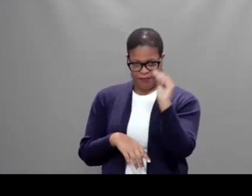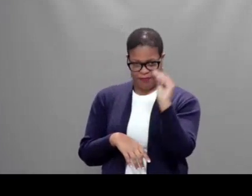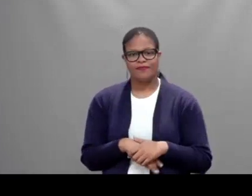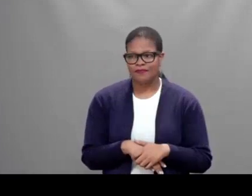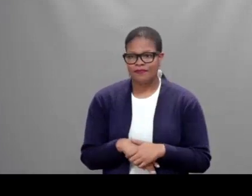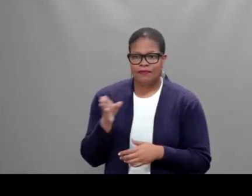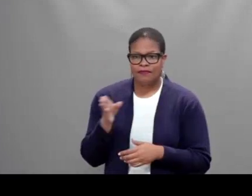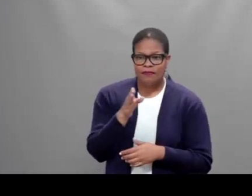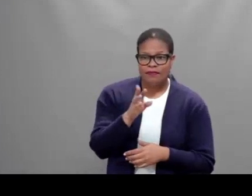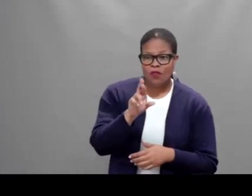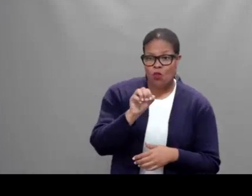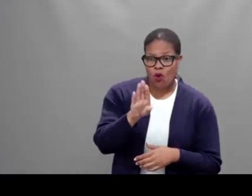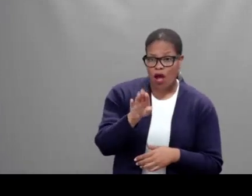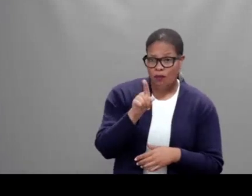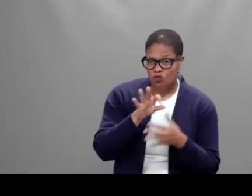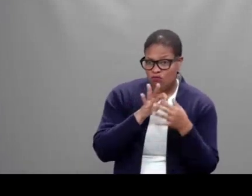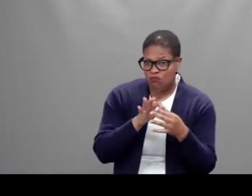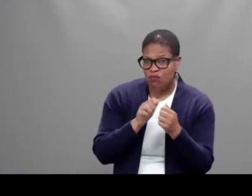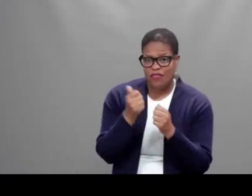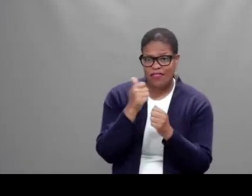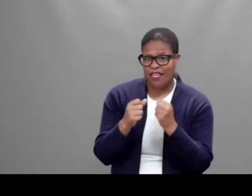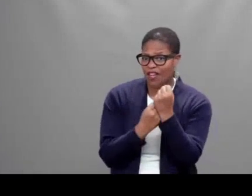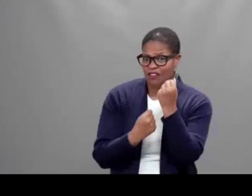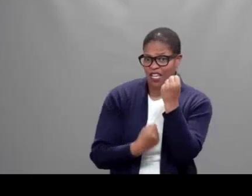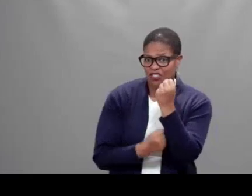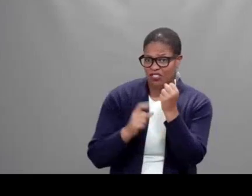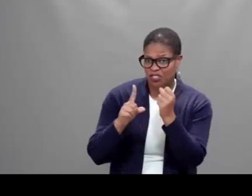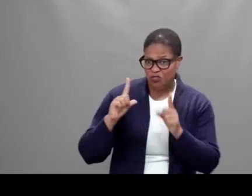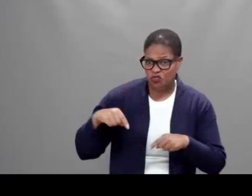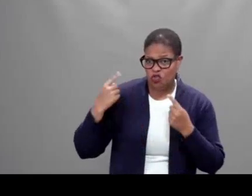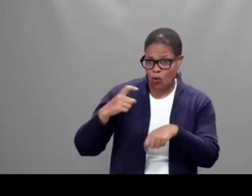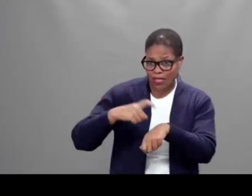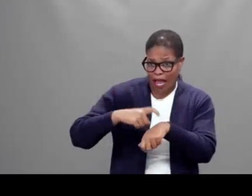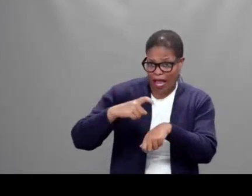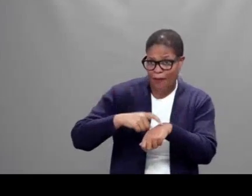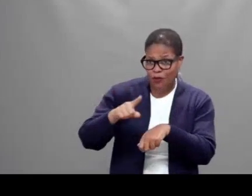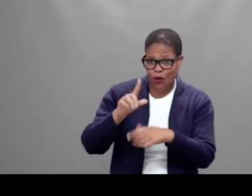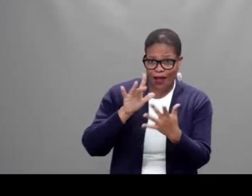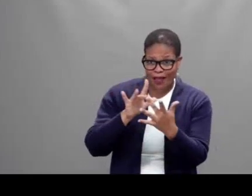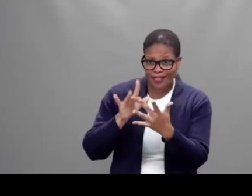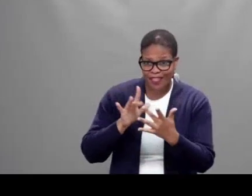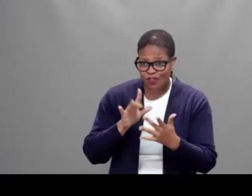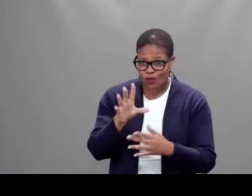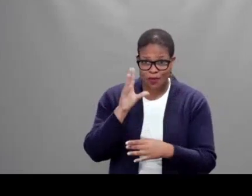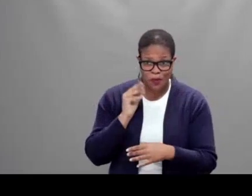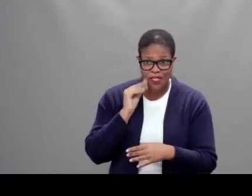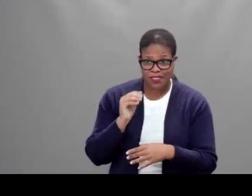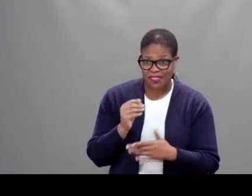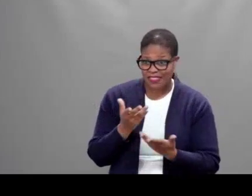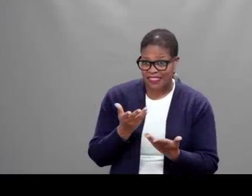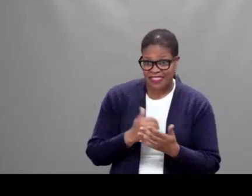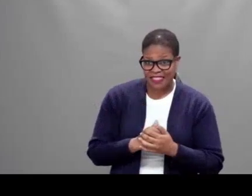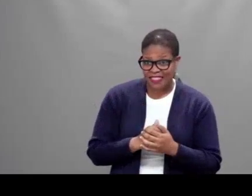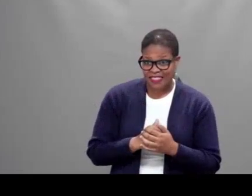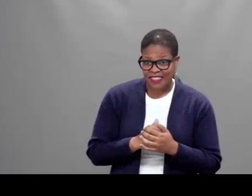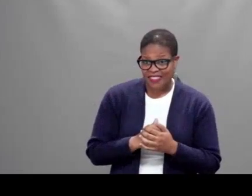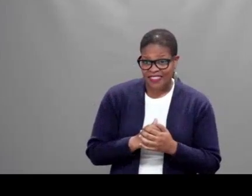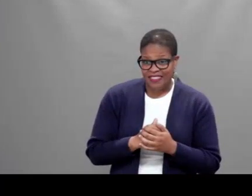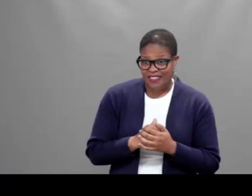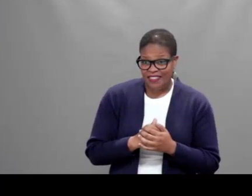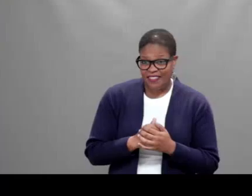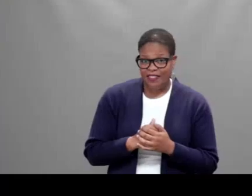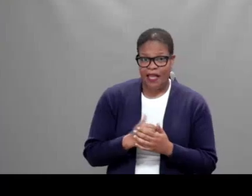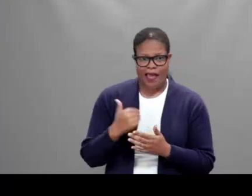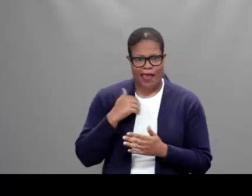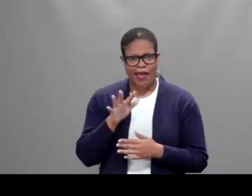Rob, have you dealt with any foundations in all your travels and all your contacts? I had